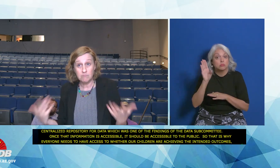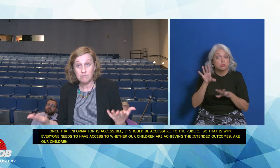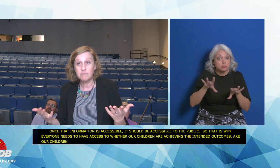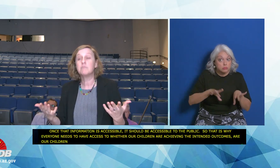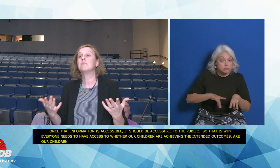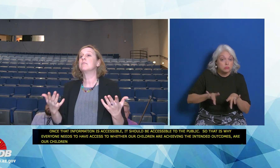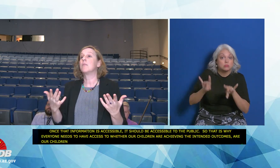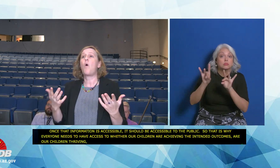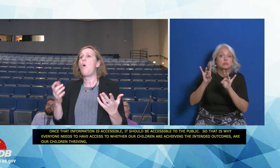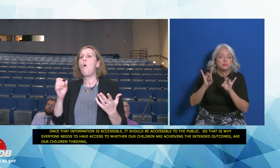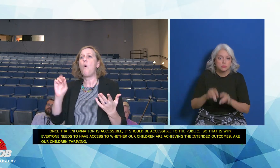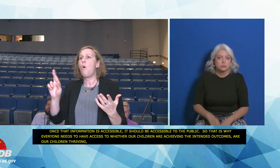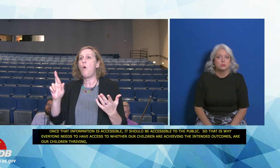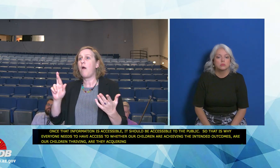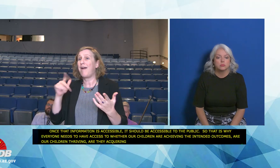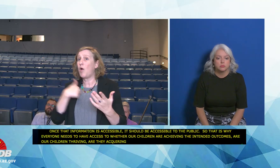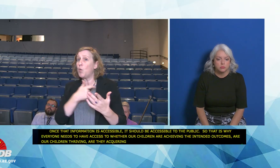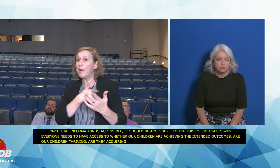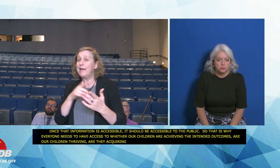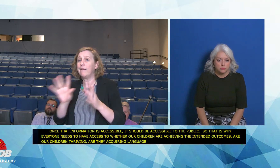they acquiring language?